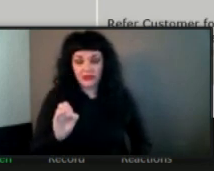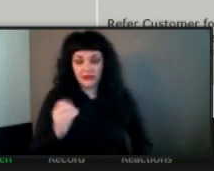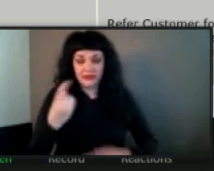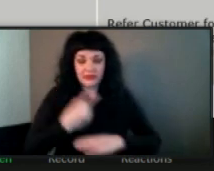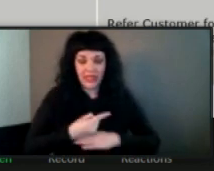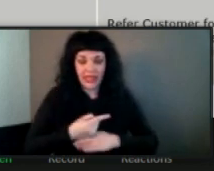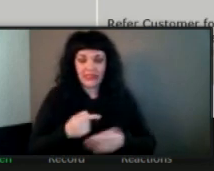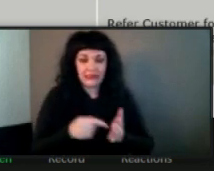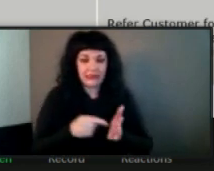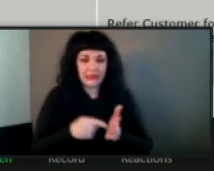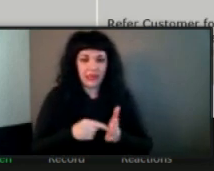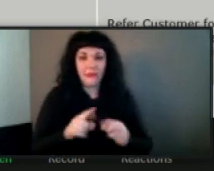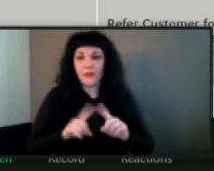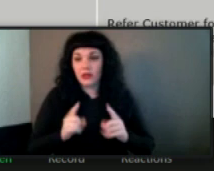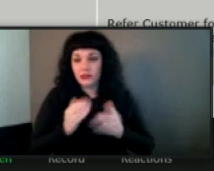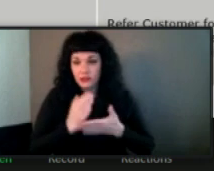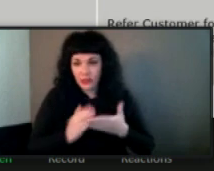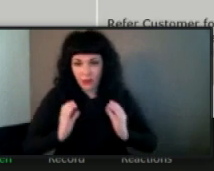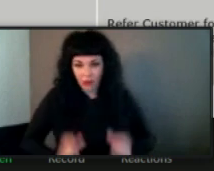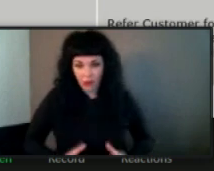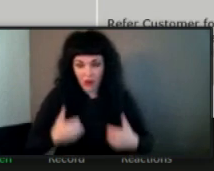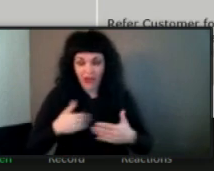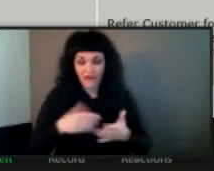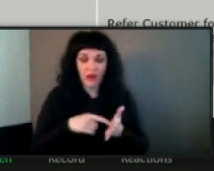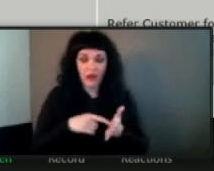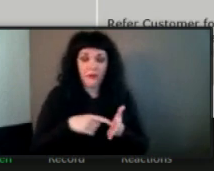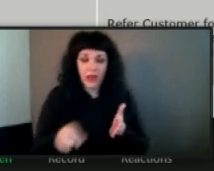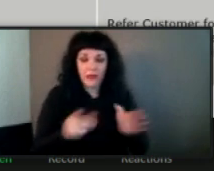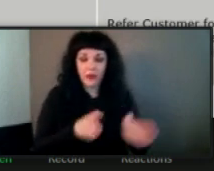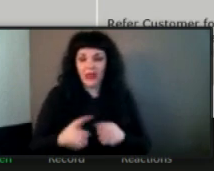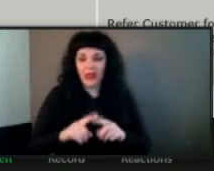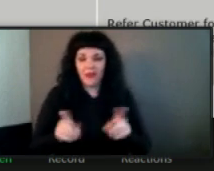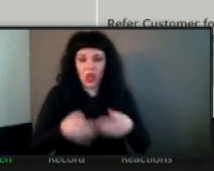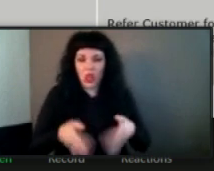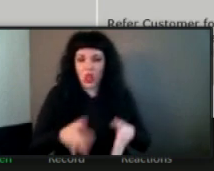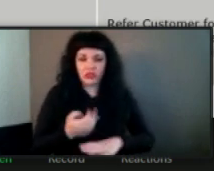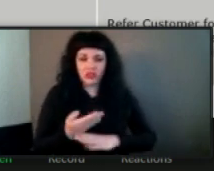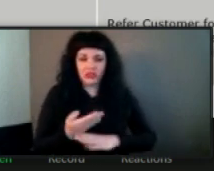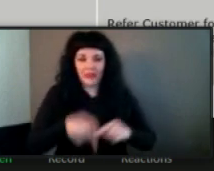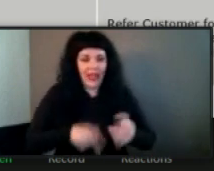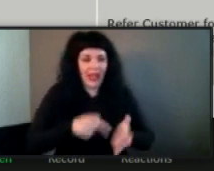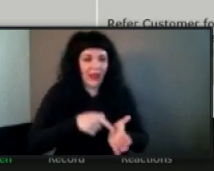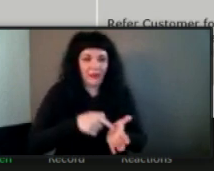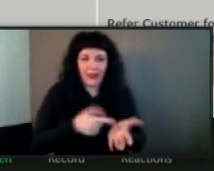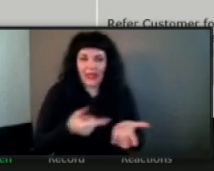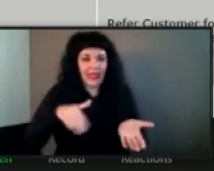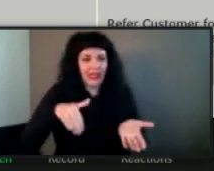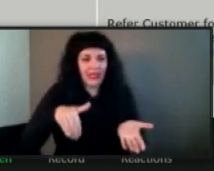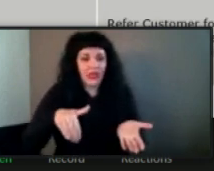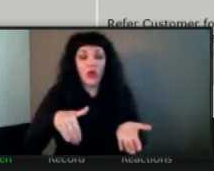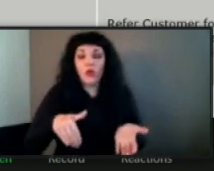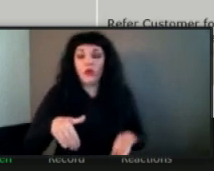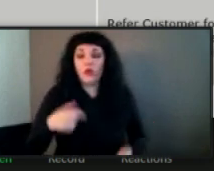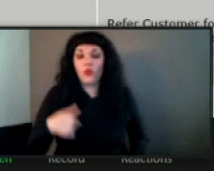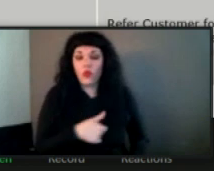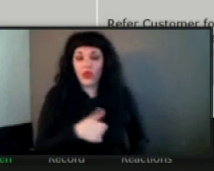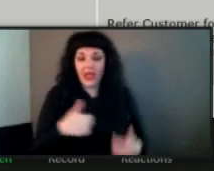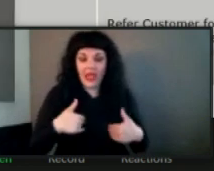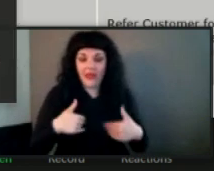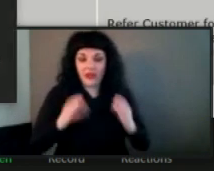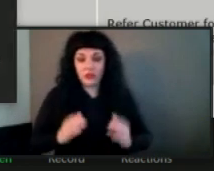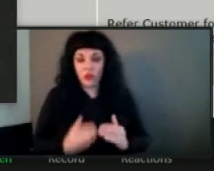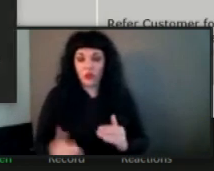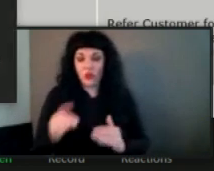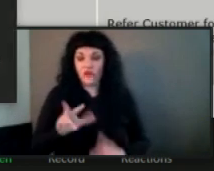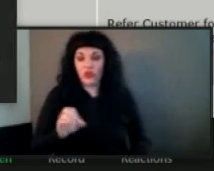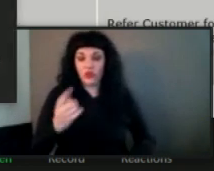lost my job and I can't pay this just yet. And then we have customers that's over 30 days. Now it's not even on a payment plan, but they owe us